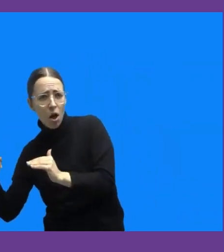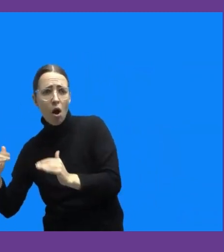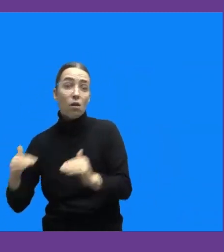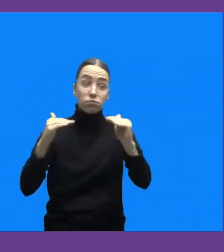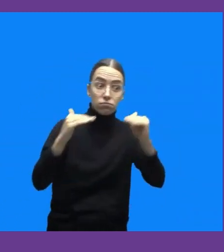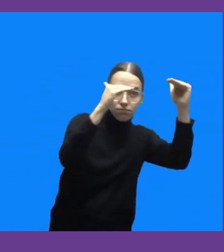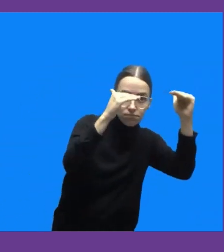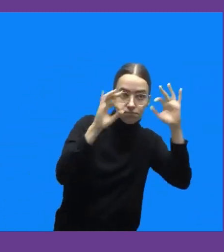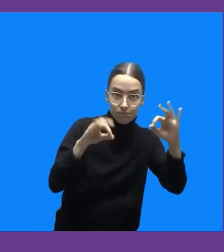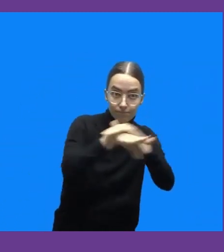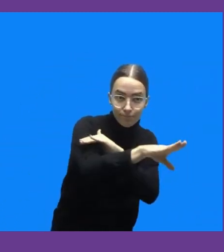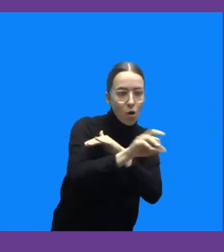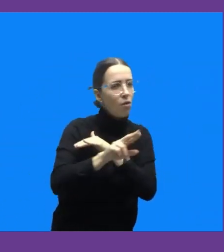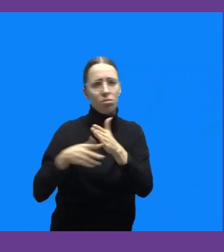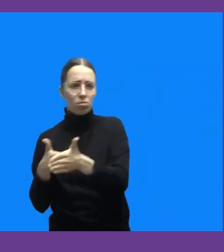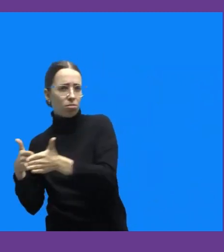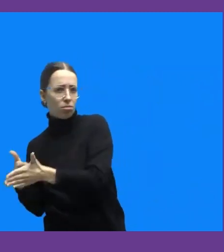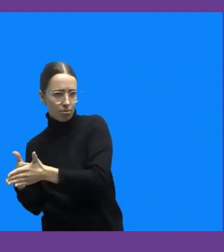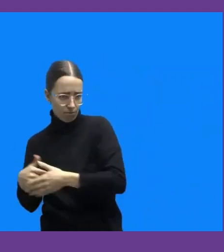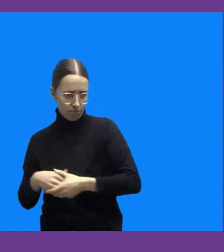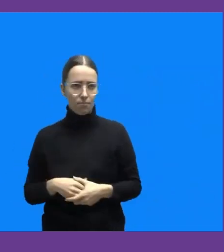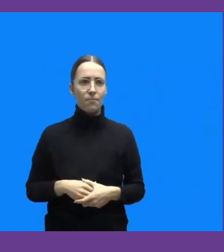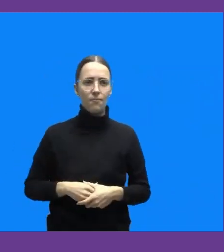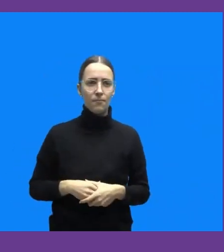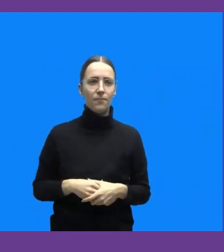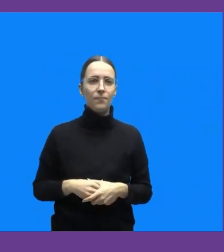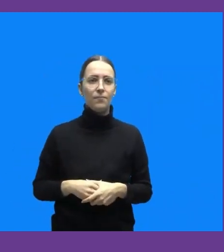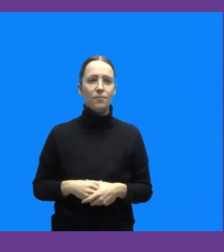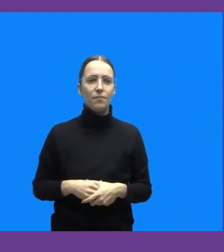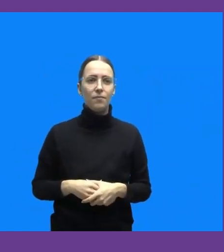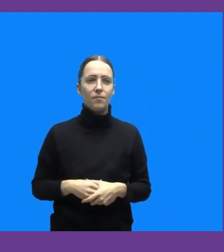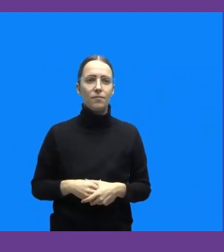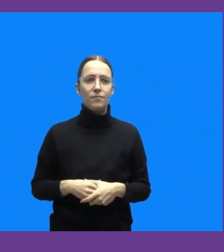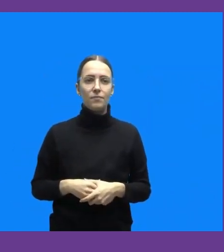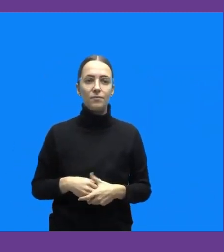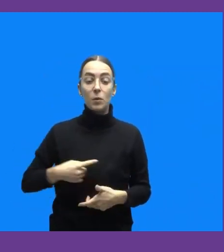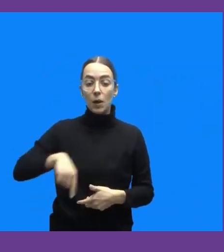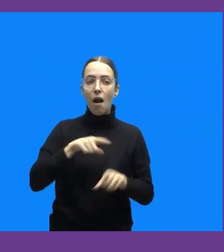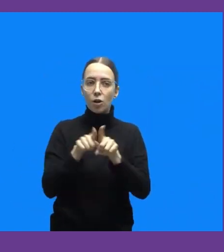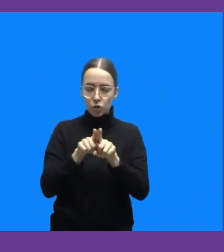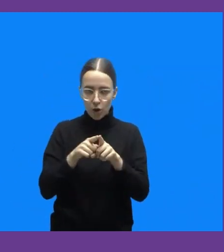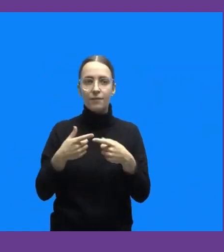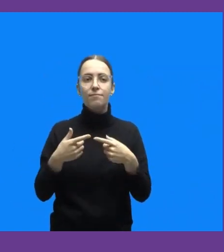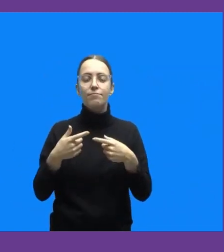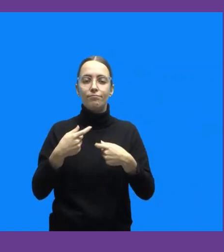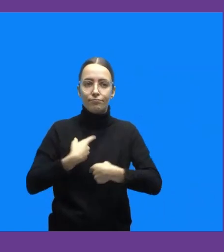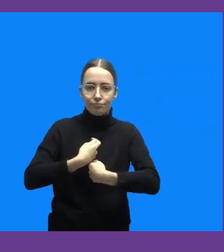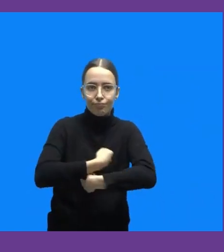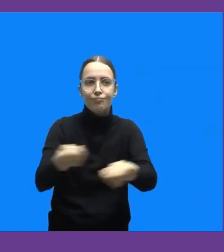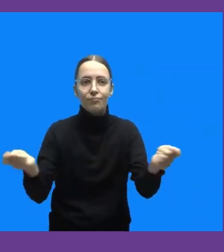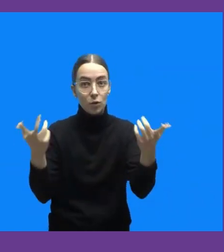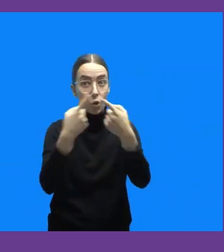an automatic questionnaire, a tool, so the universities can complete the questionnaire and then see if they were